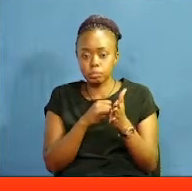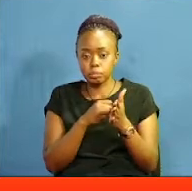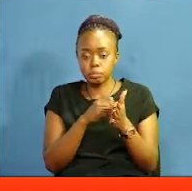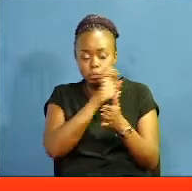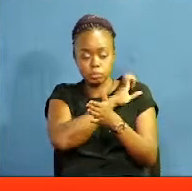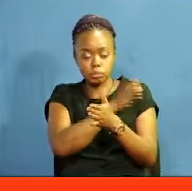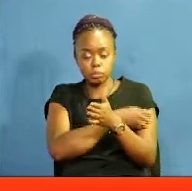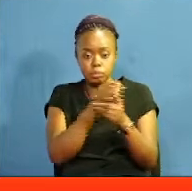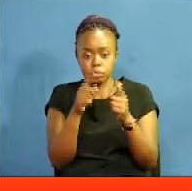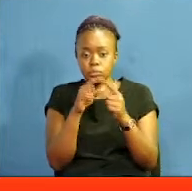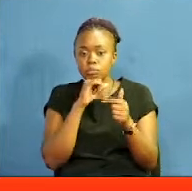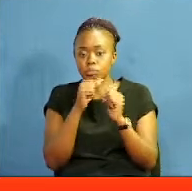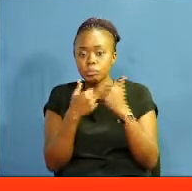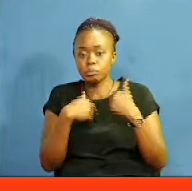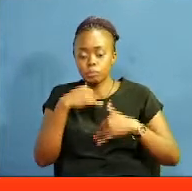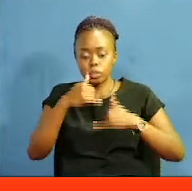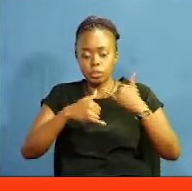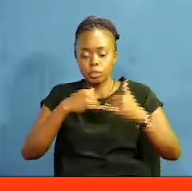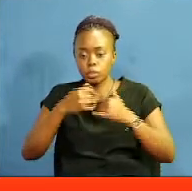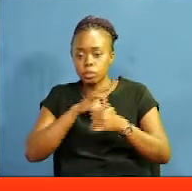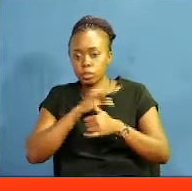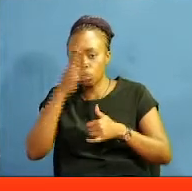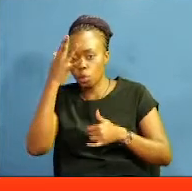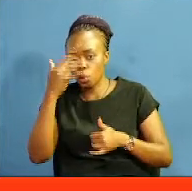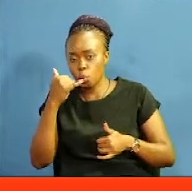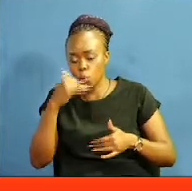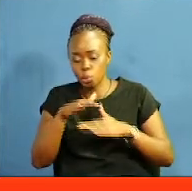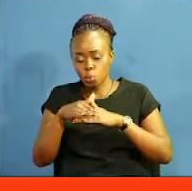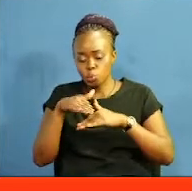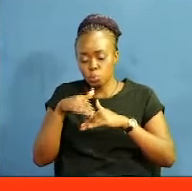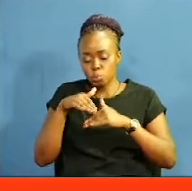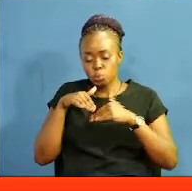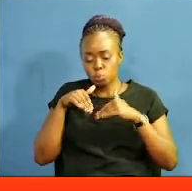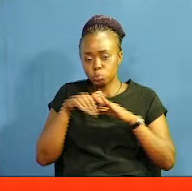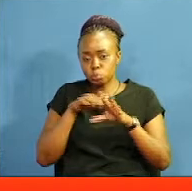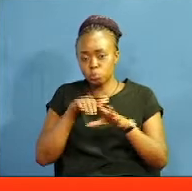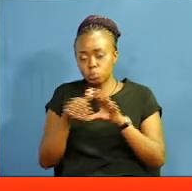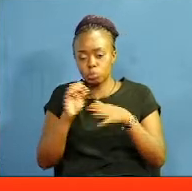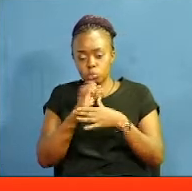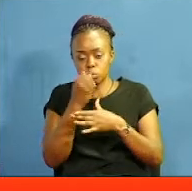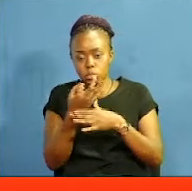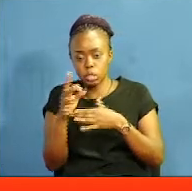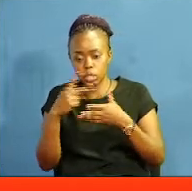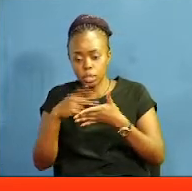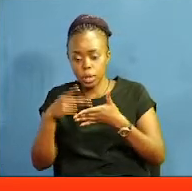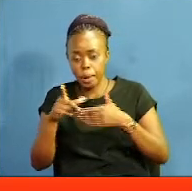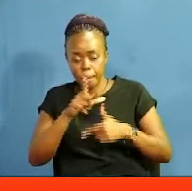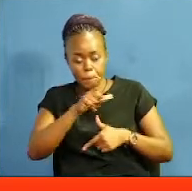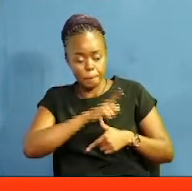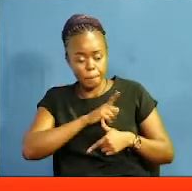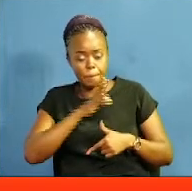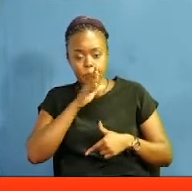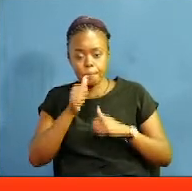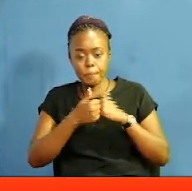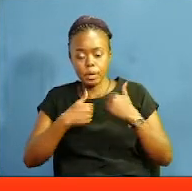its economy is predominantly informal, and that's why it lagged behind in even repayment of the loans that were given